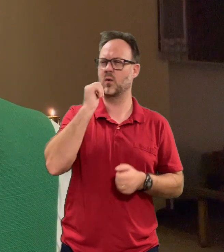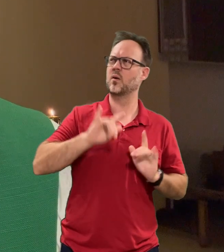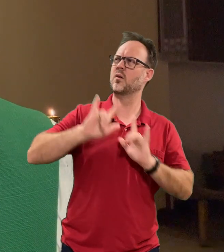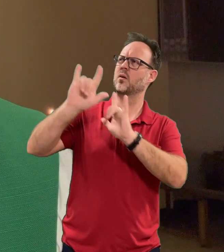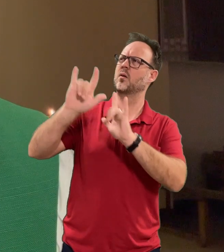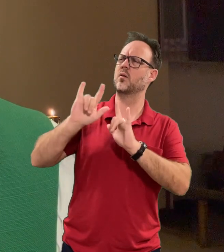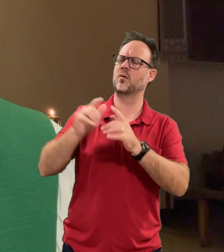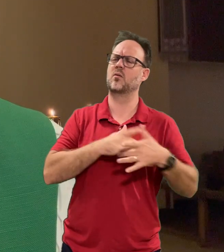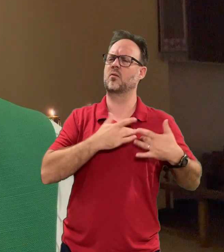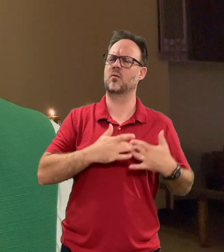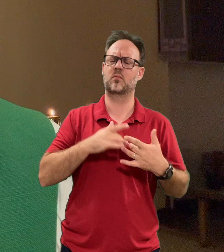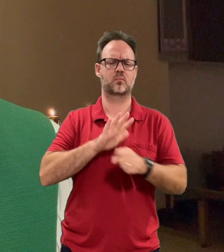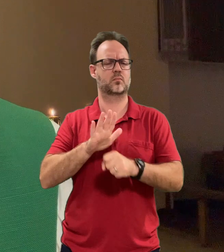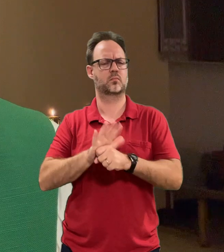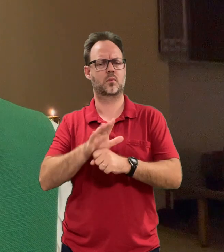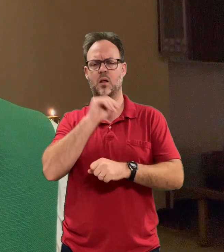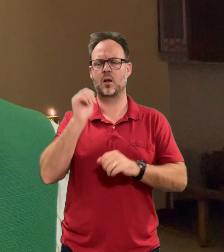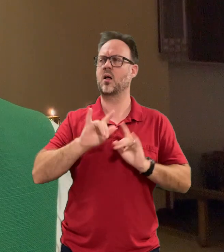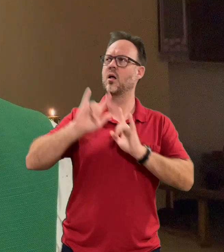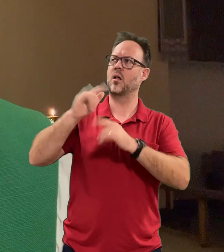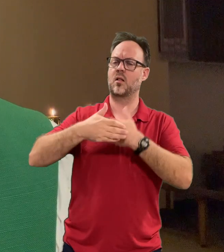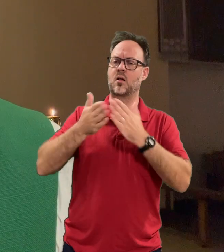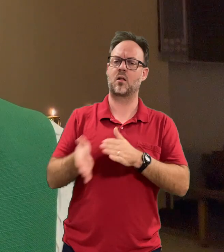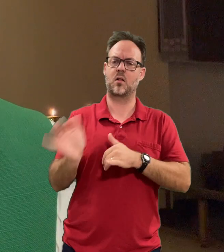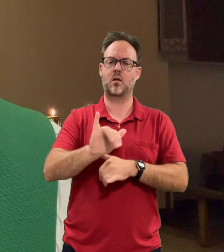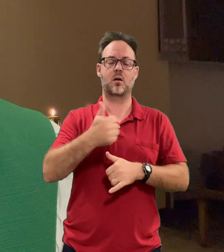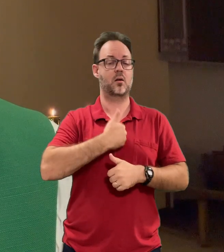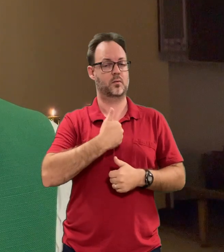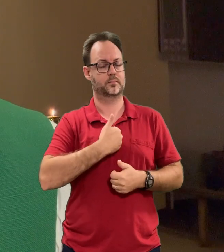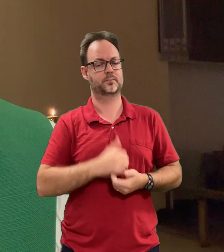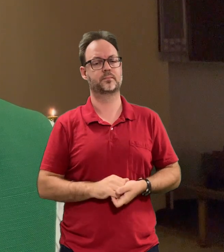not loved you with our whole heart. We have not loved our neighbors